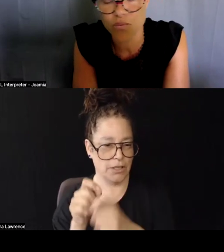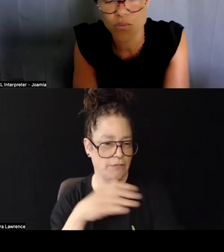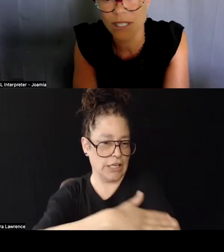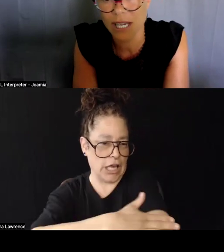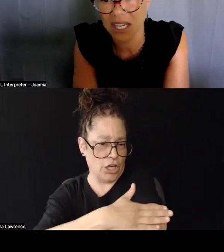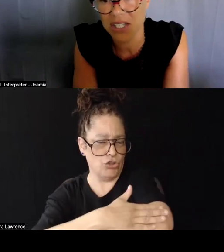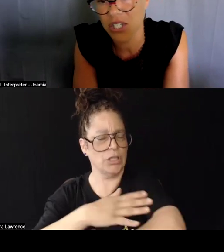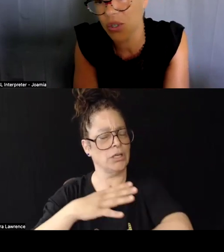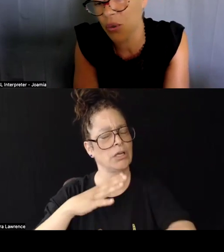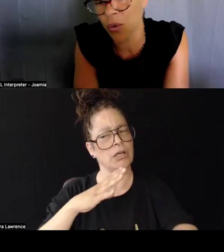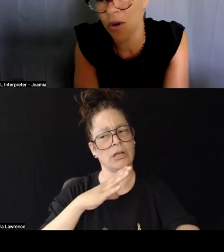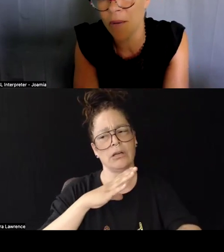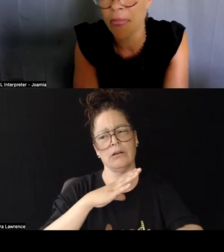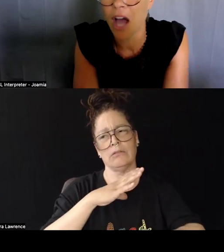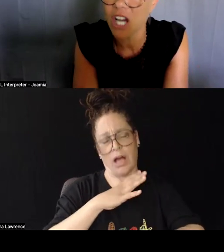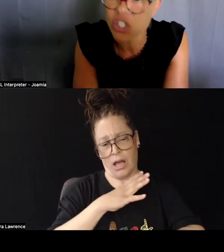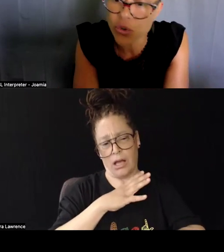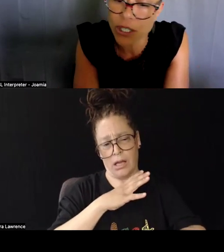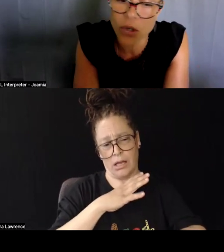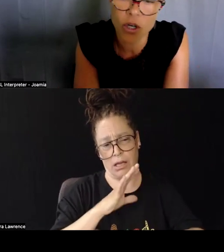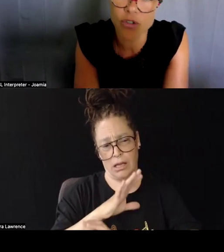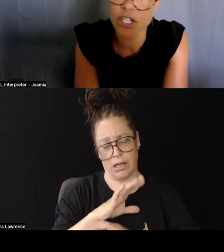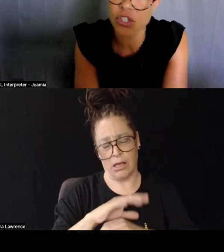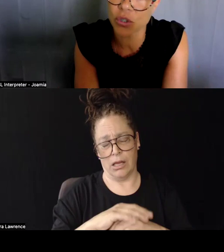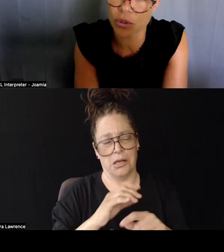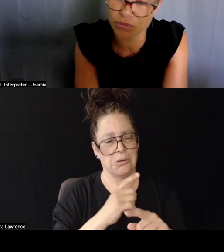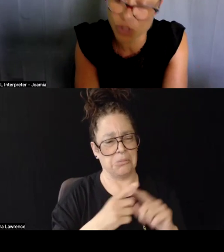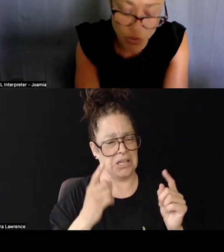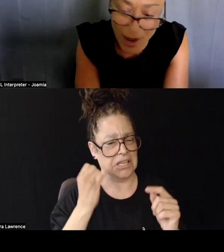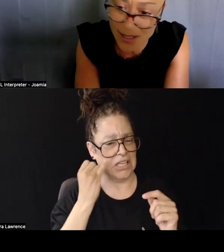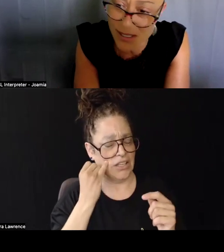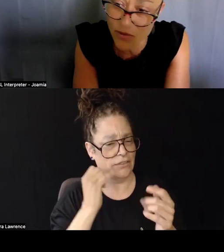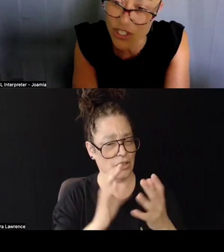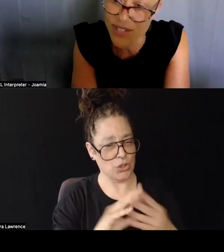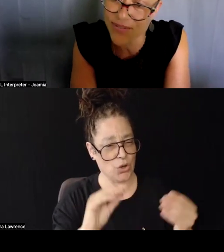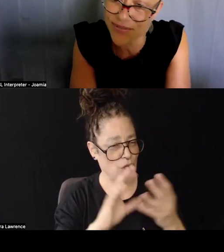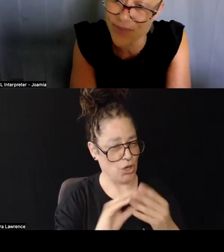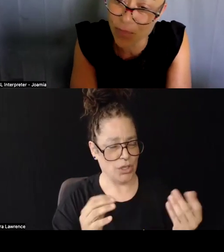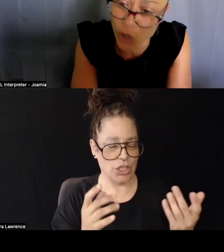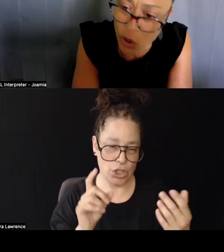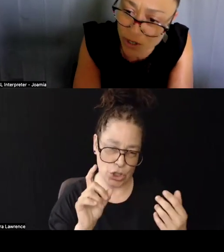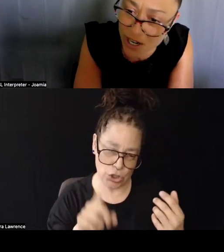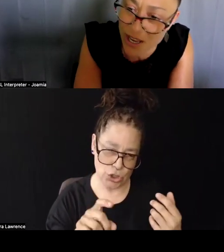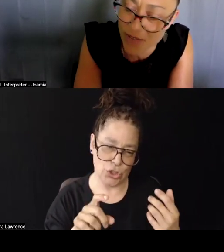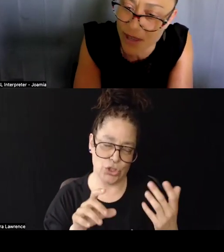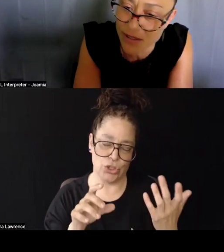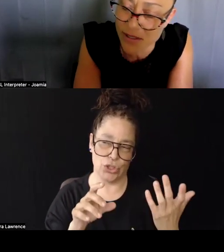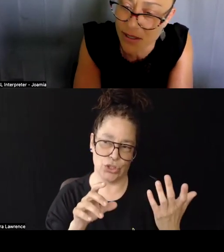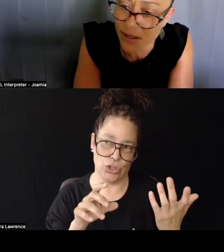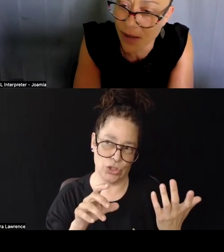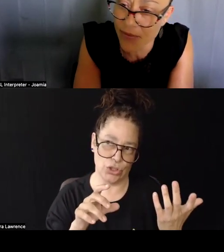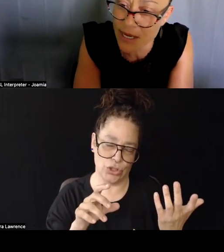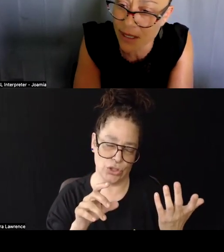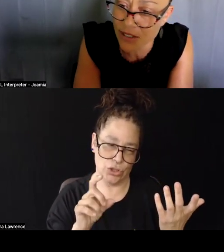it's related to a country or a traditional dress, which is appropriate if